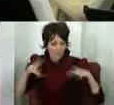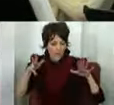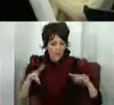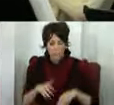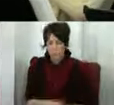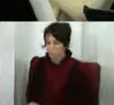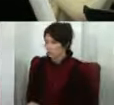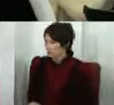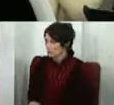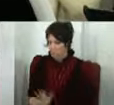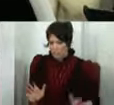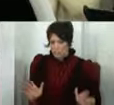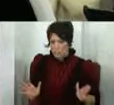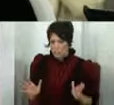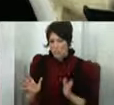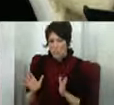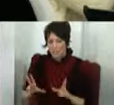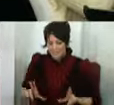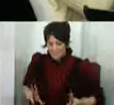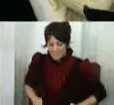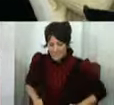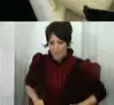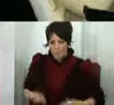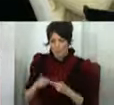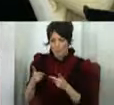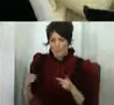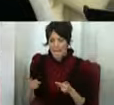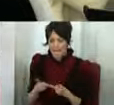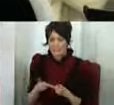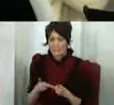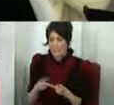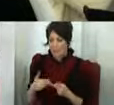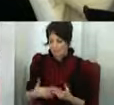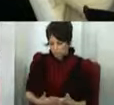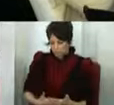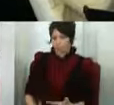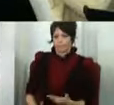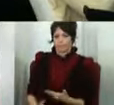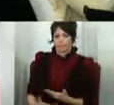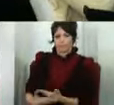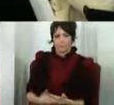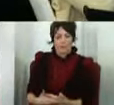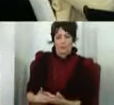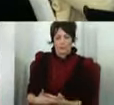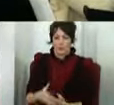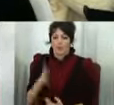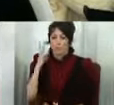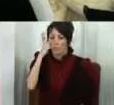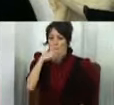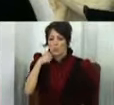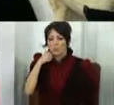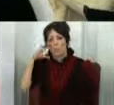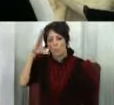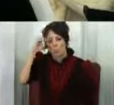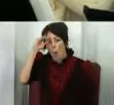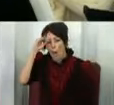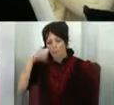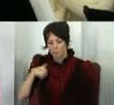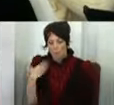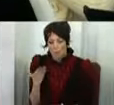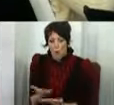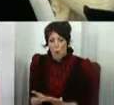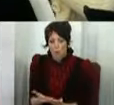pushed me into the diaper changing stall, and I had him right there. Prettiest little boy you'd ever want to see. Gabby